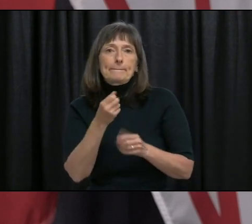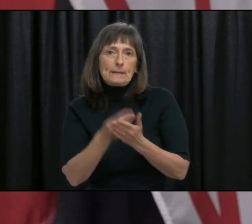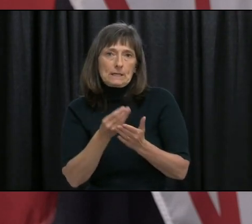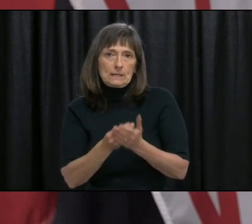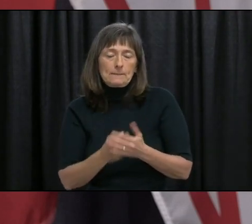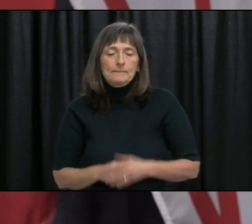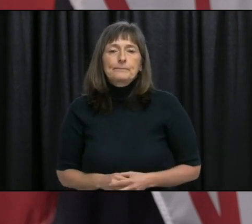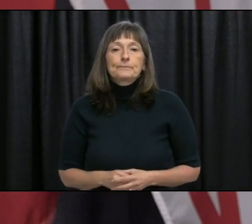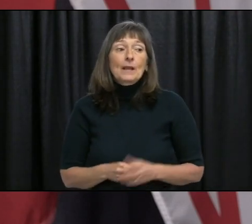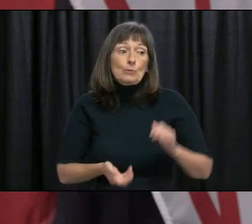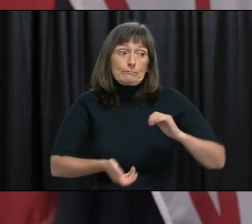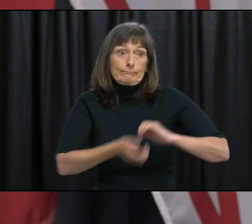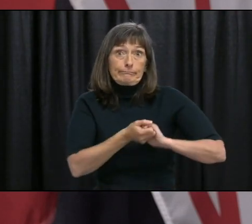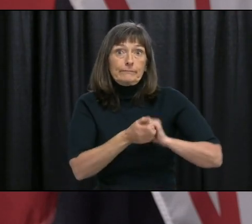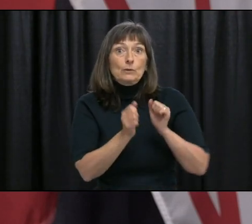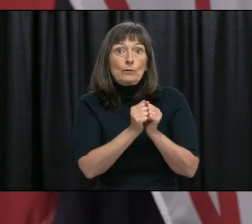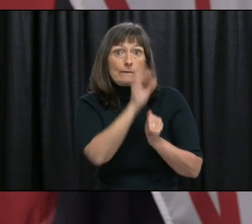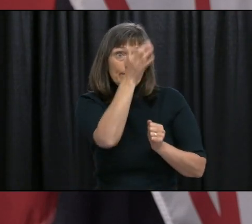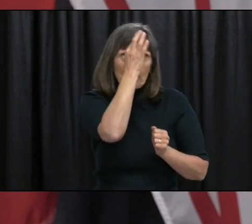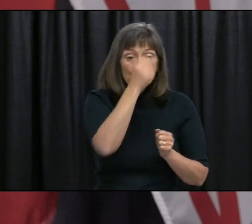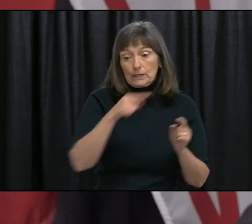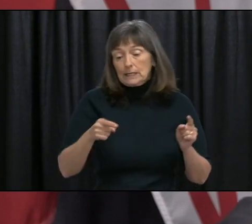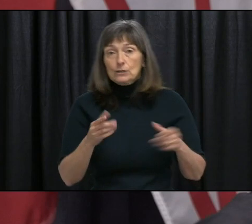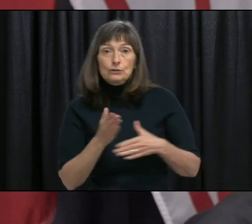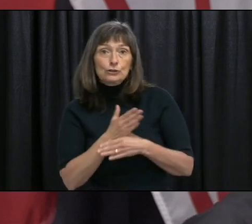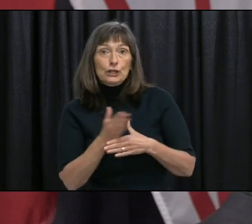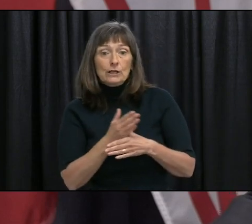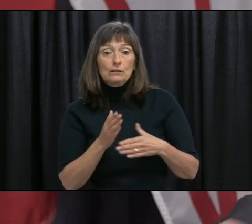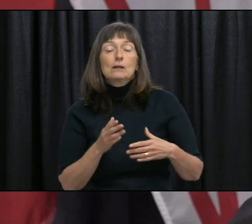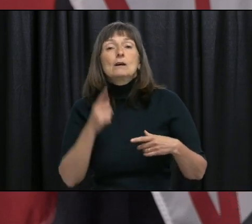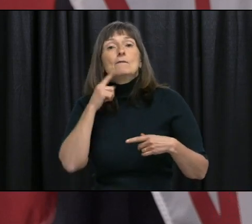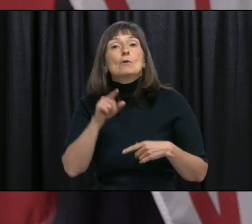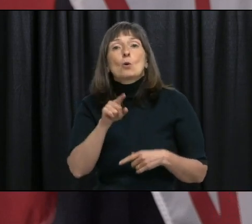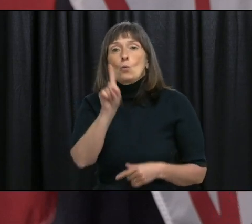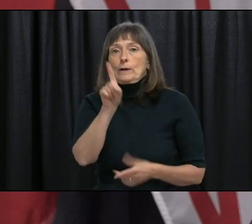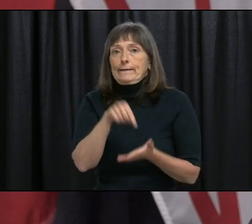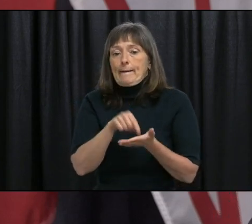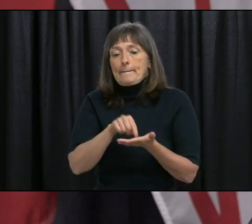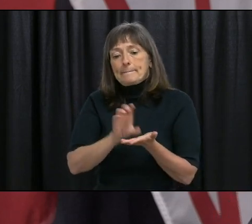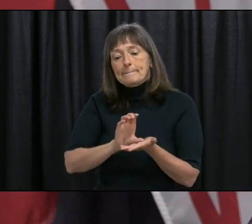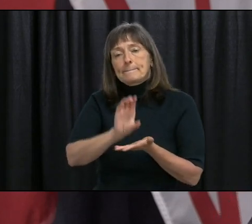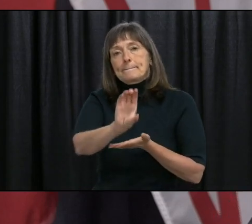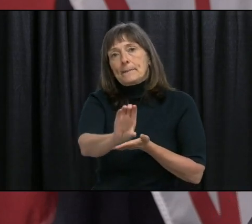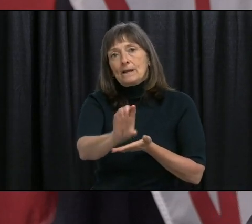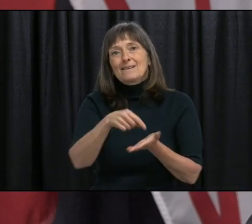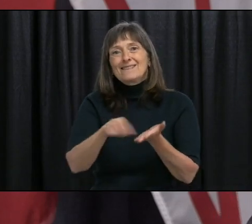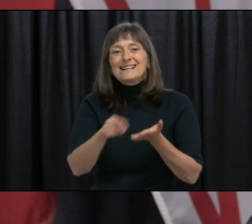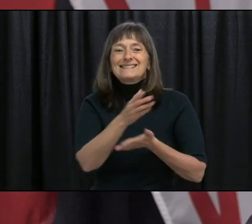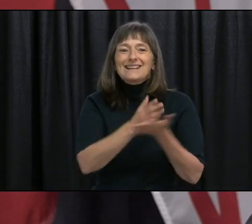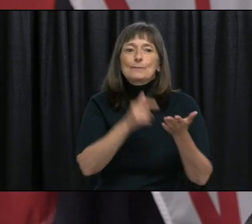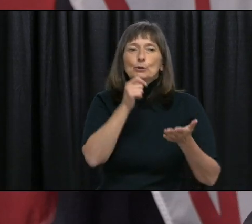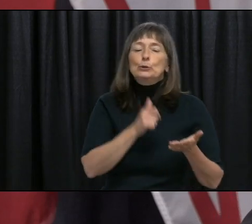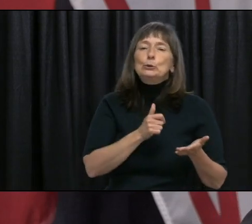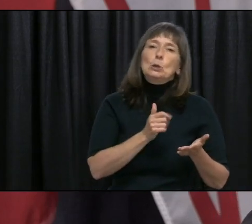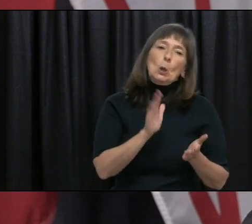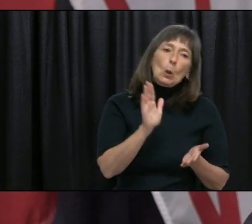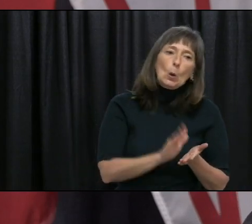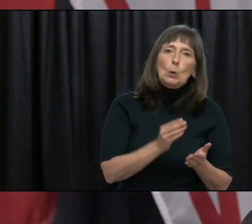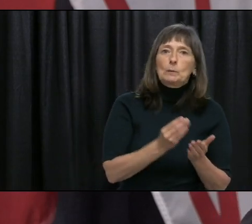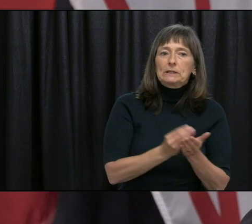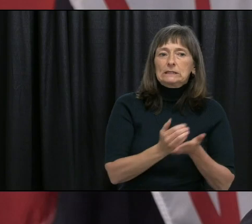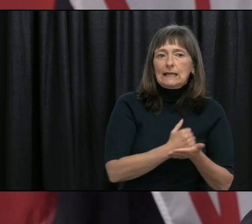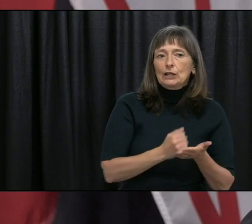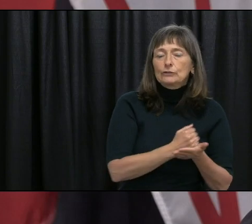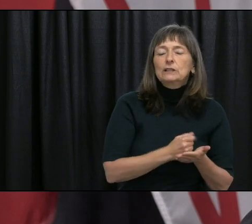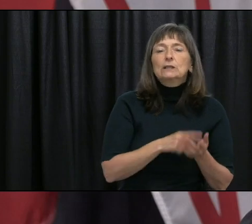will provide one-time compensation. It's a top-up for those lower wage employees. So